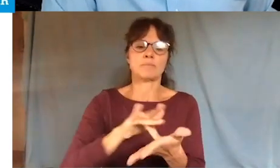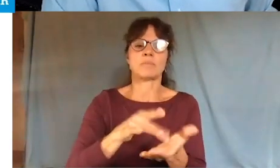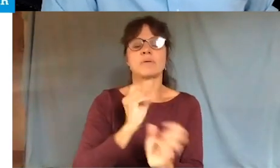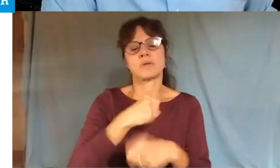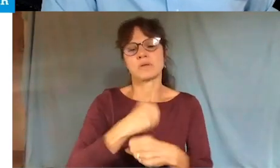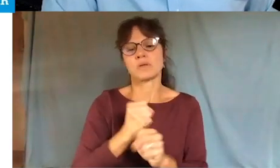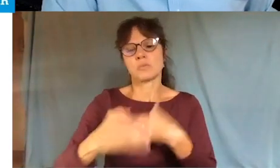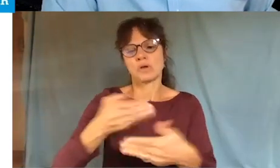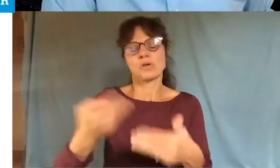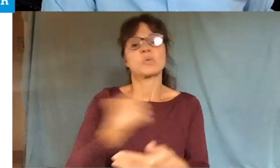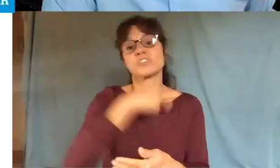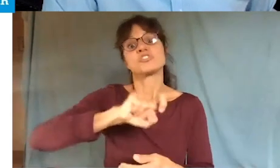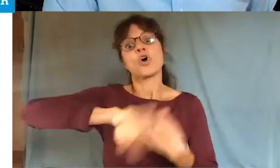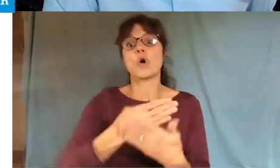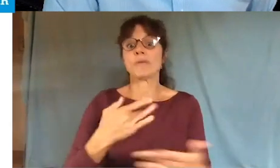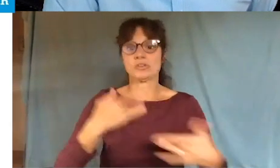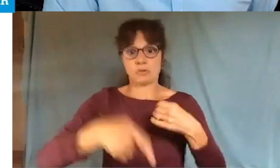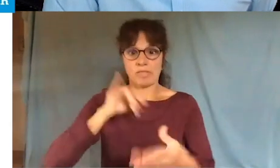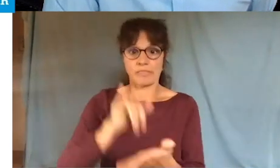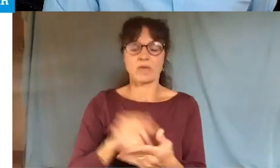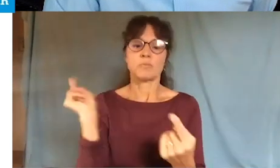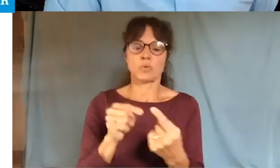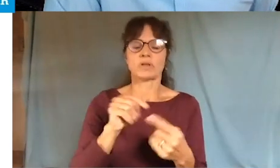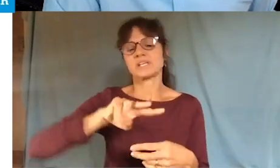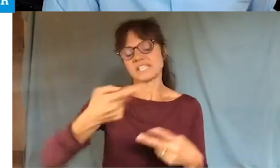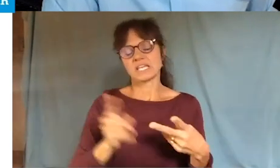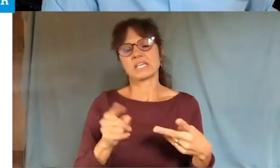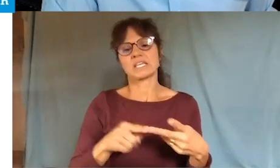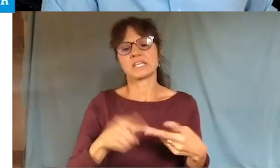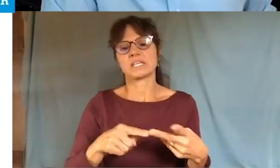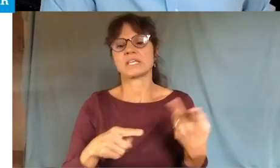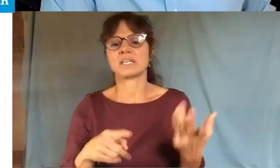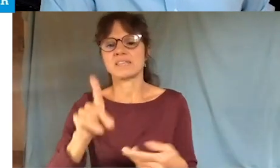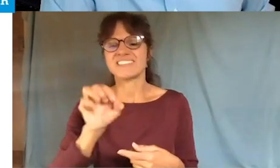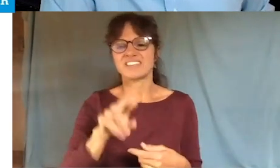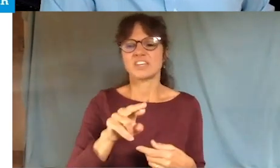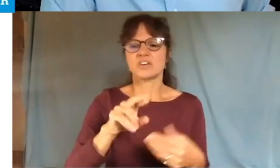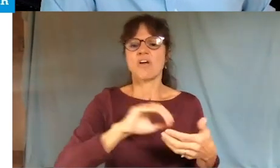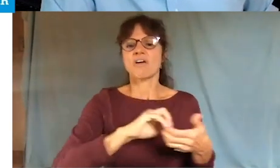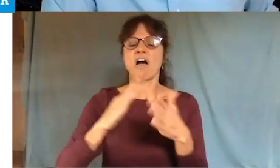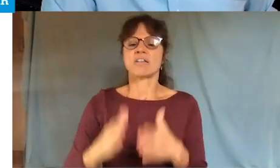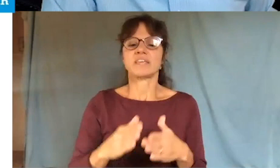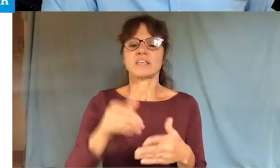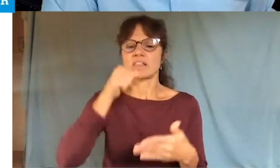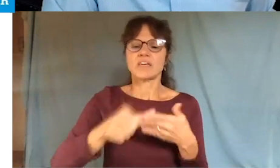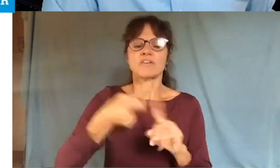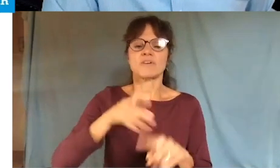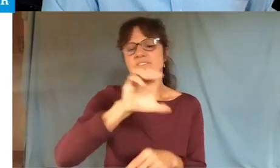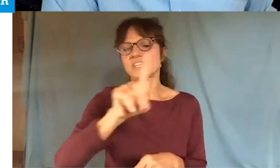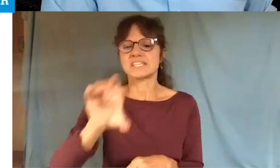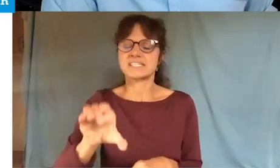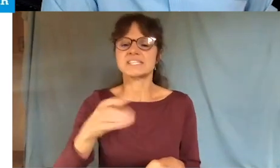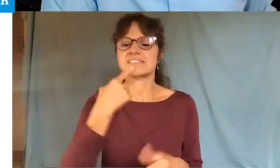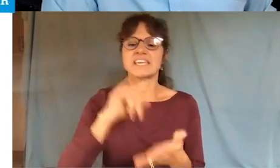think we should all be concerned about. The second one is the Dear Colleague letter that came from the CDC saying that there's